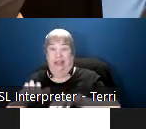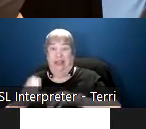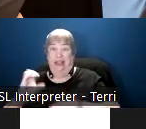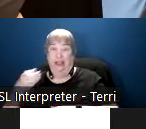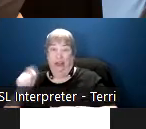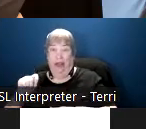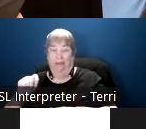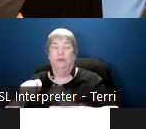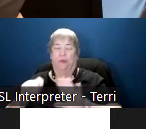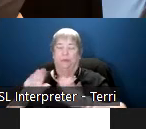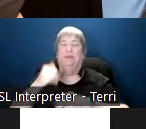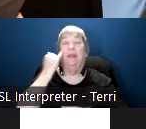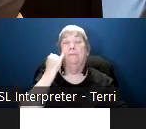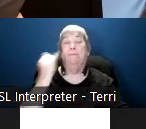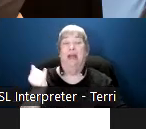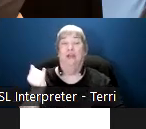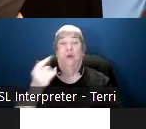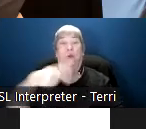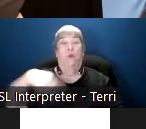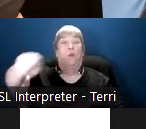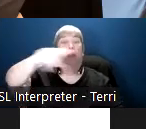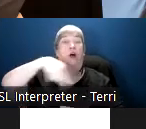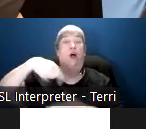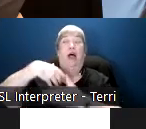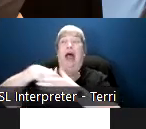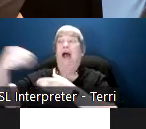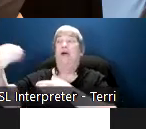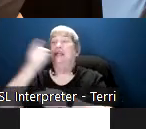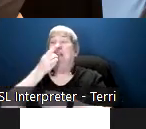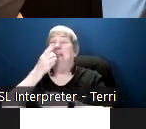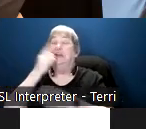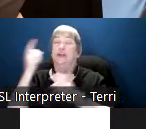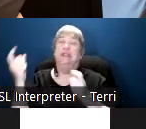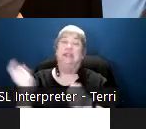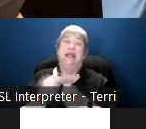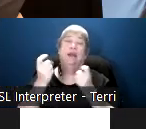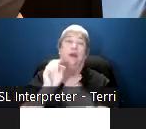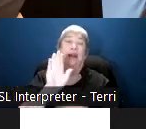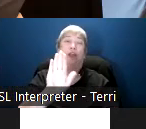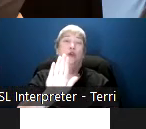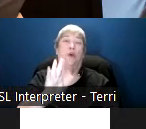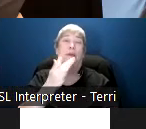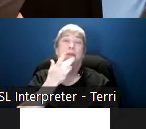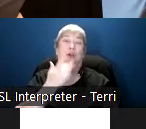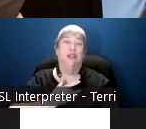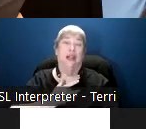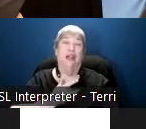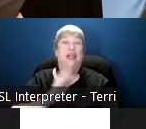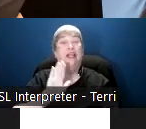So imagine that we are all out to dinner celebrating your birthday. We're at your favorite